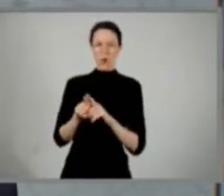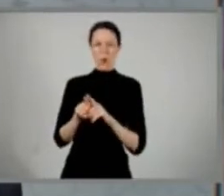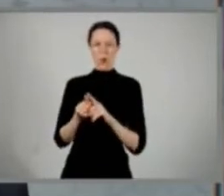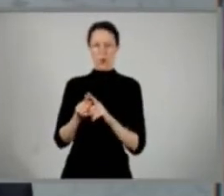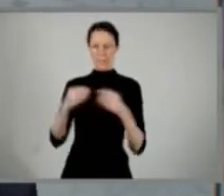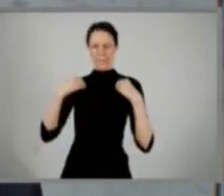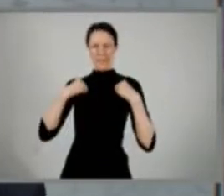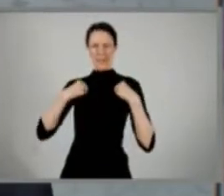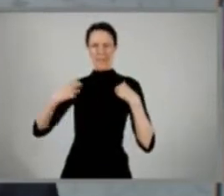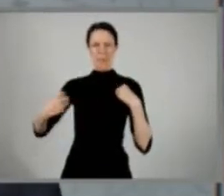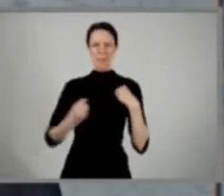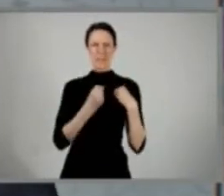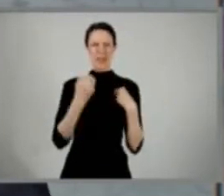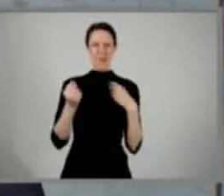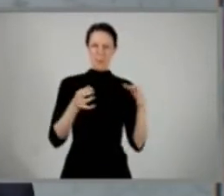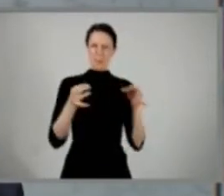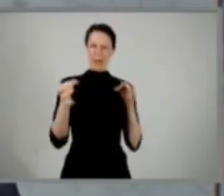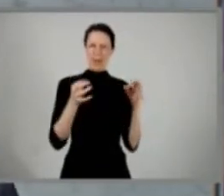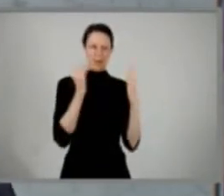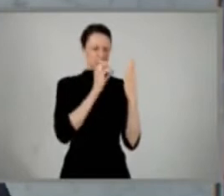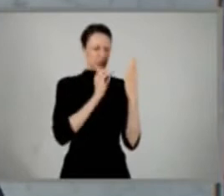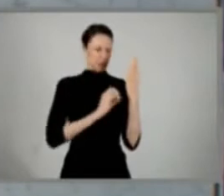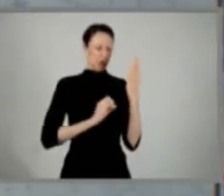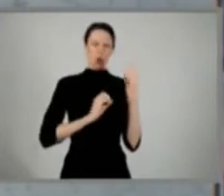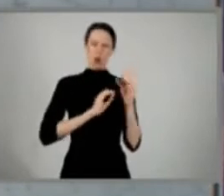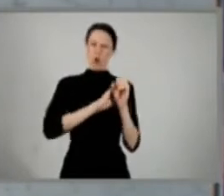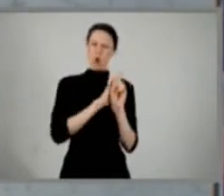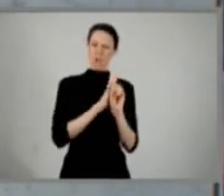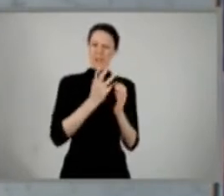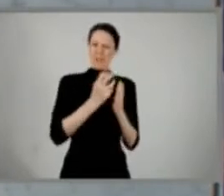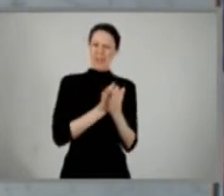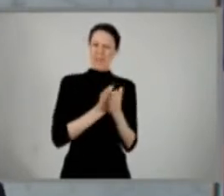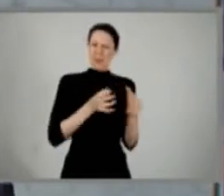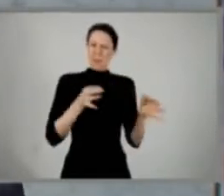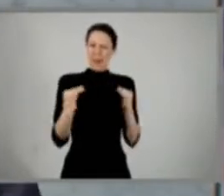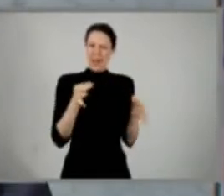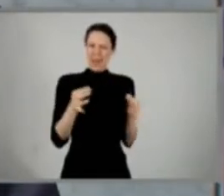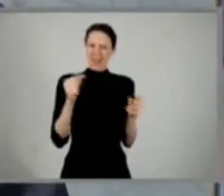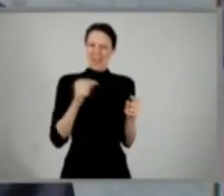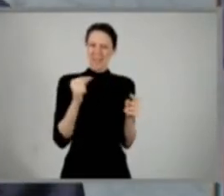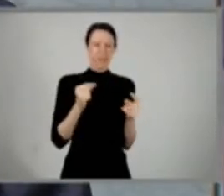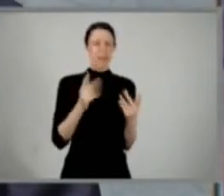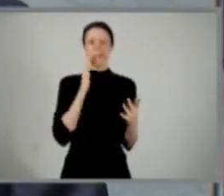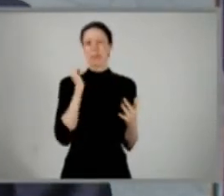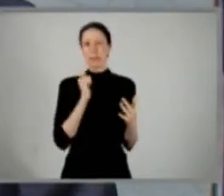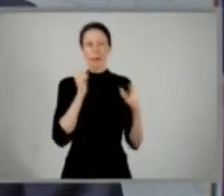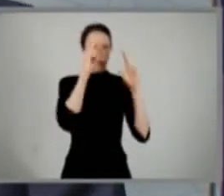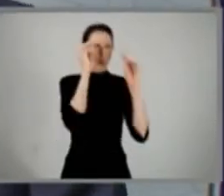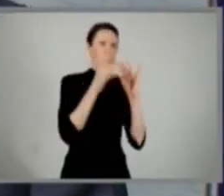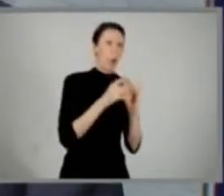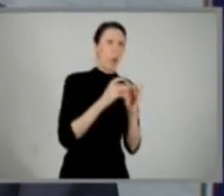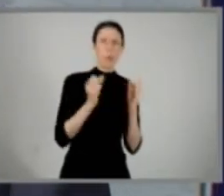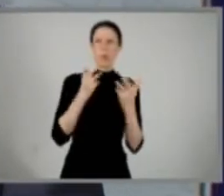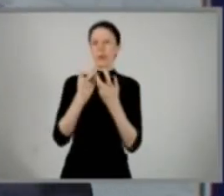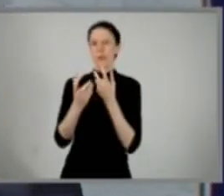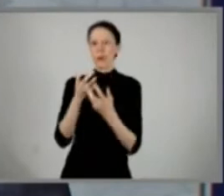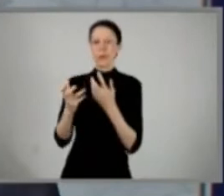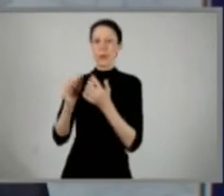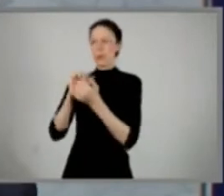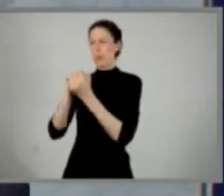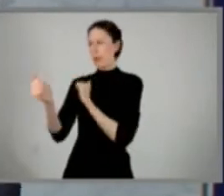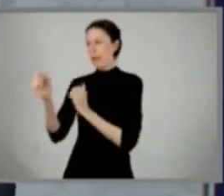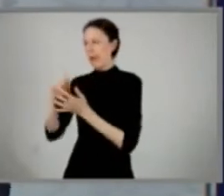every single enterprise, whether it's a government workplace or a university or an aged care facility or a sports venue. It takes time to bring